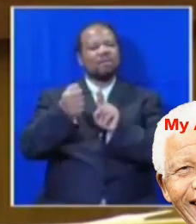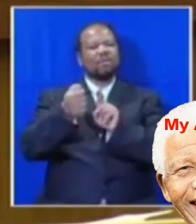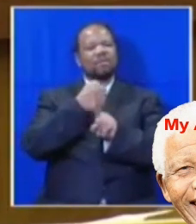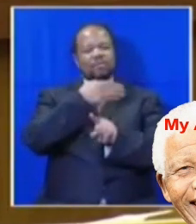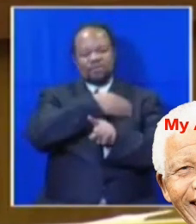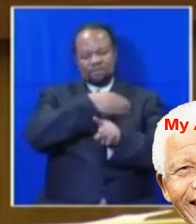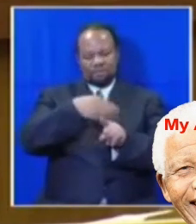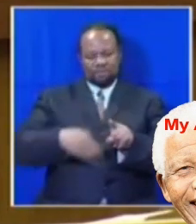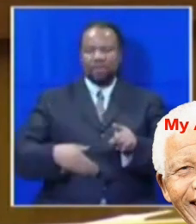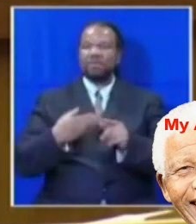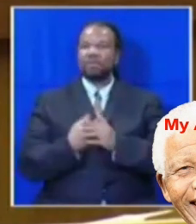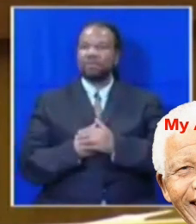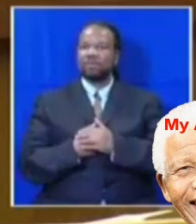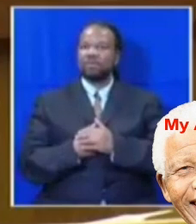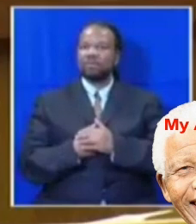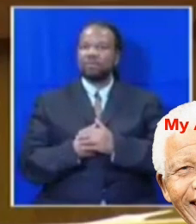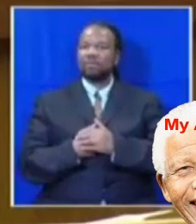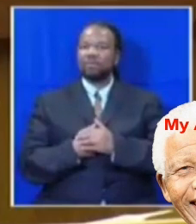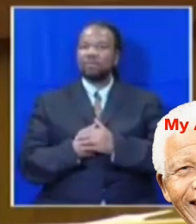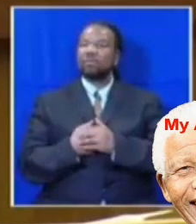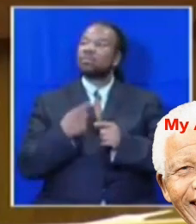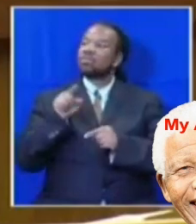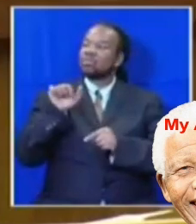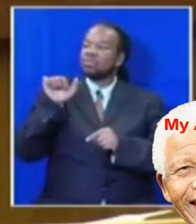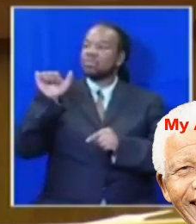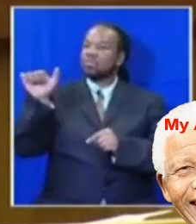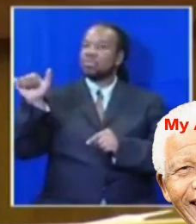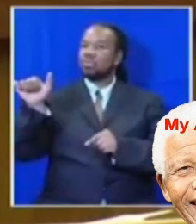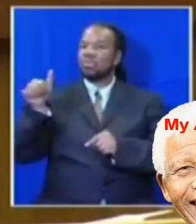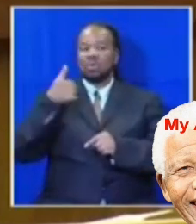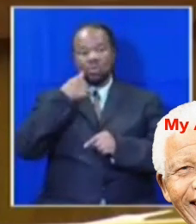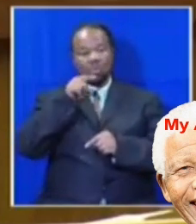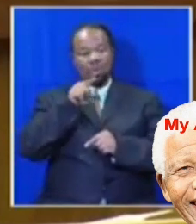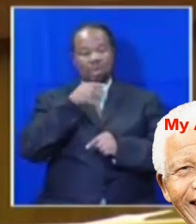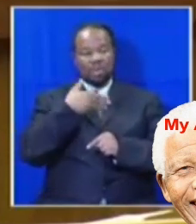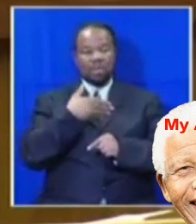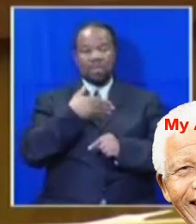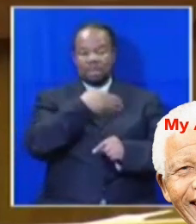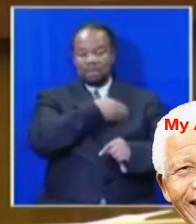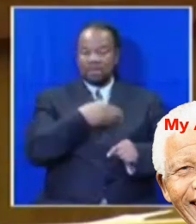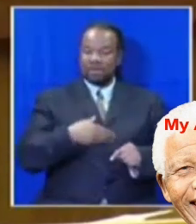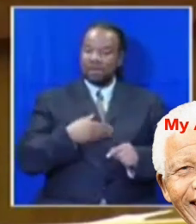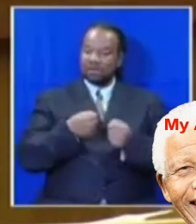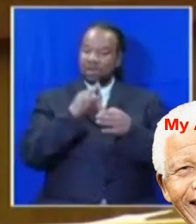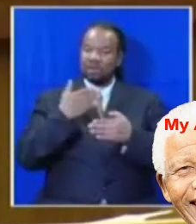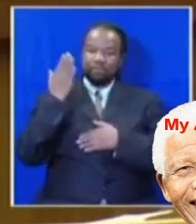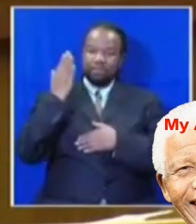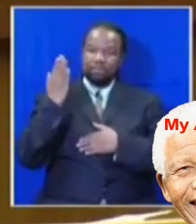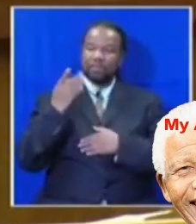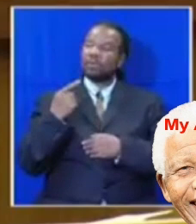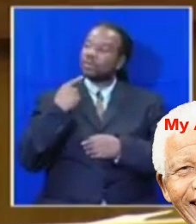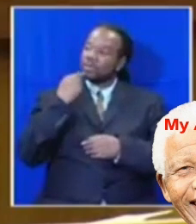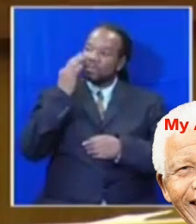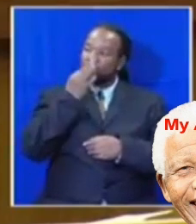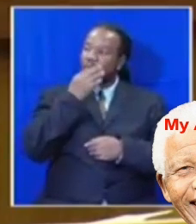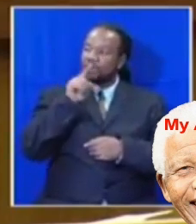not address this House. You never raised a finger, let alone threaten to go to court